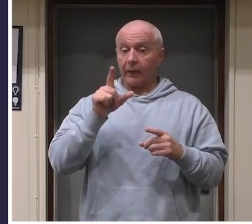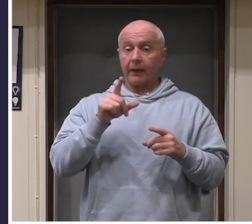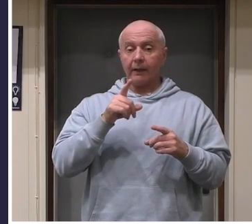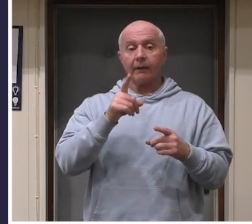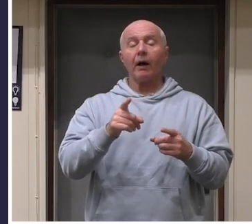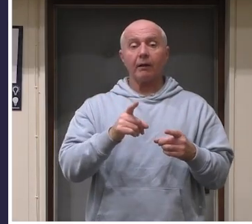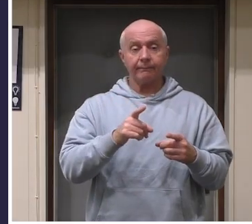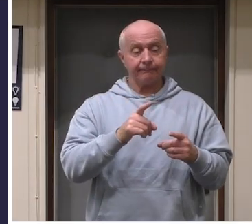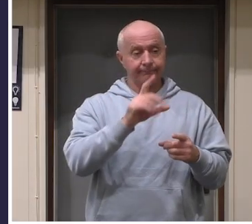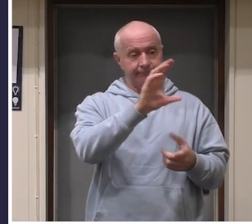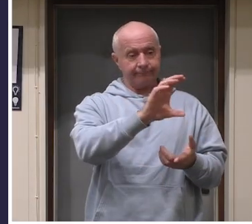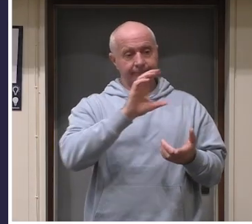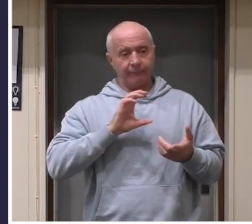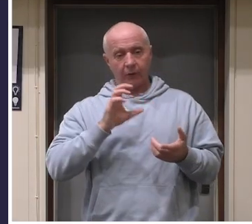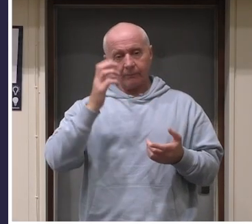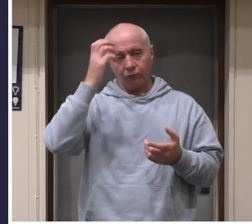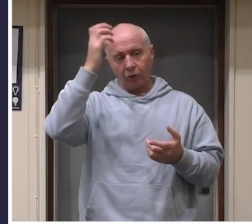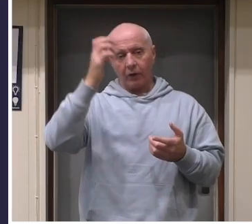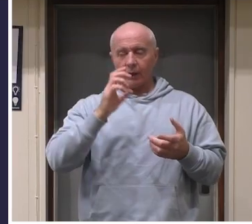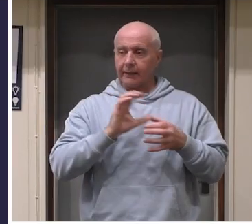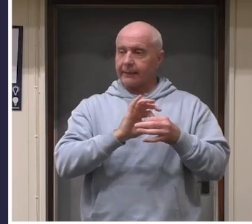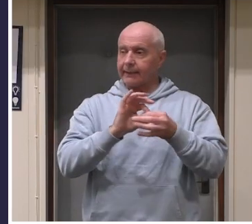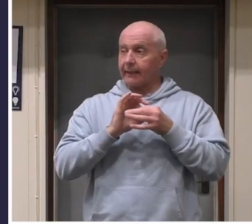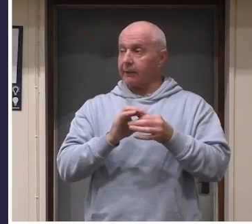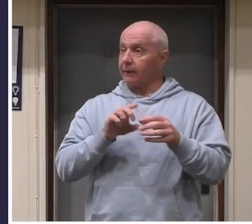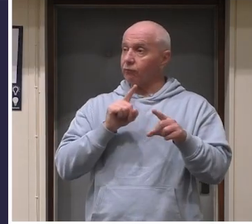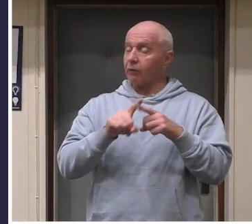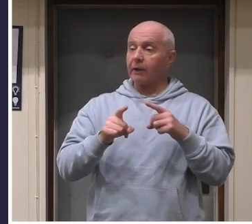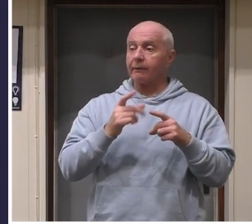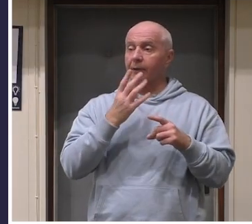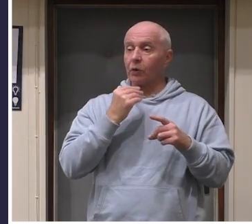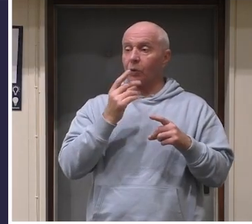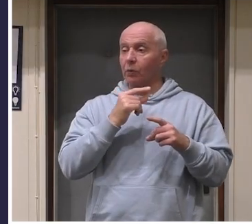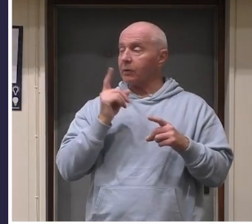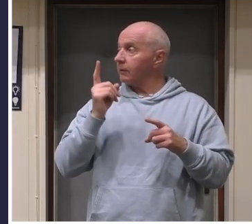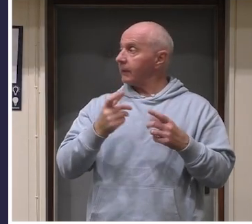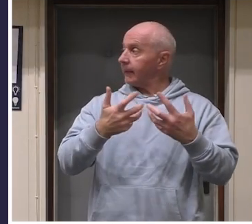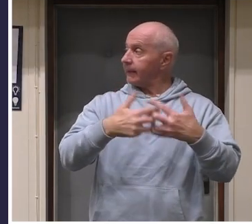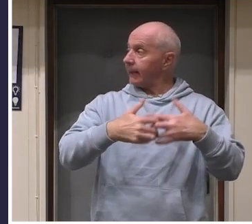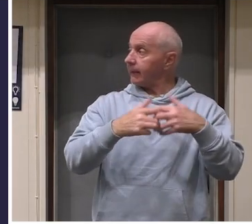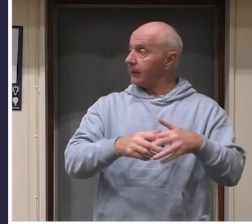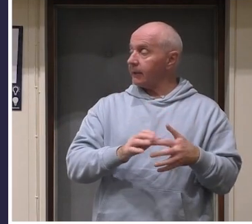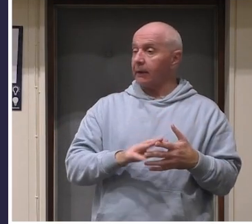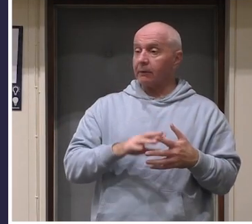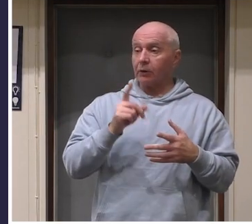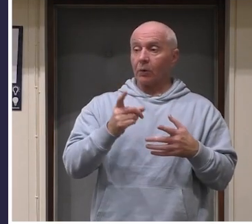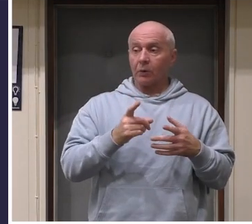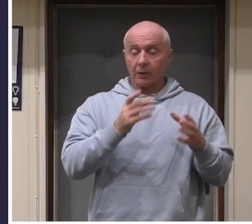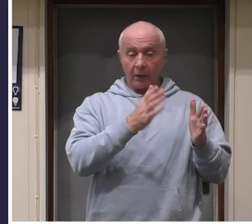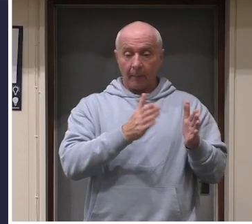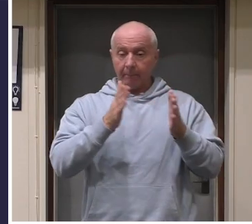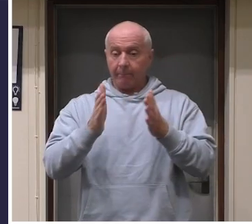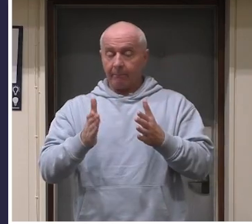Society, where we're trying to use this technology to build portable, compact sensors that you can take out into the field and